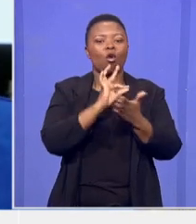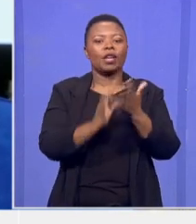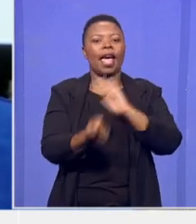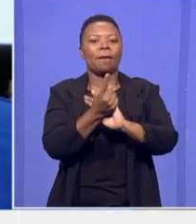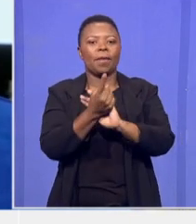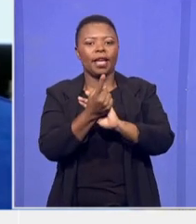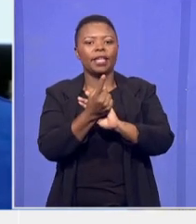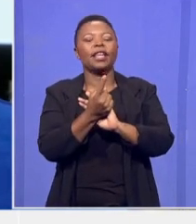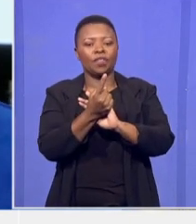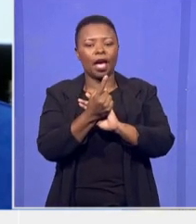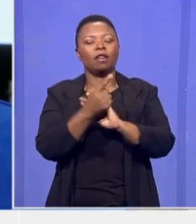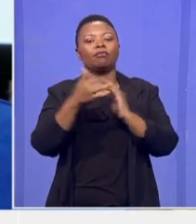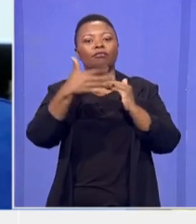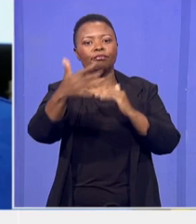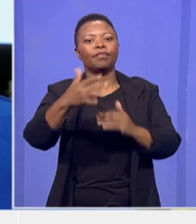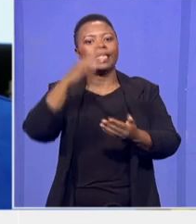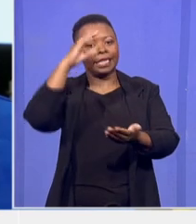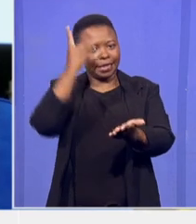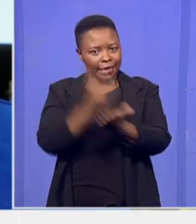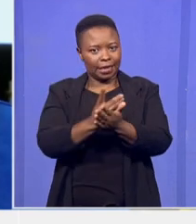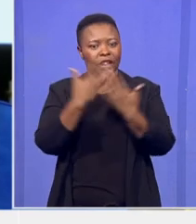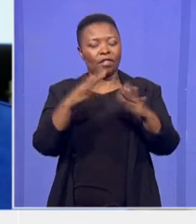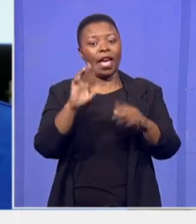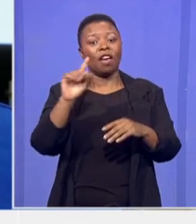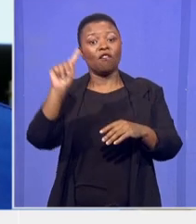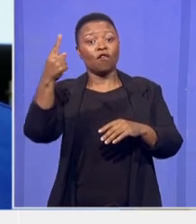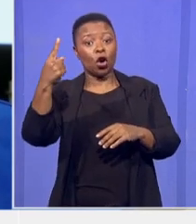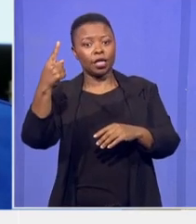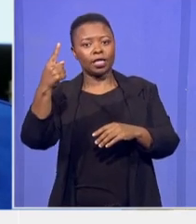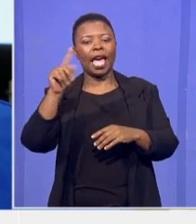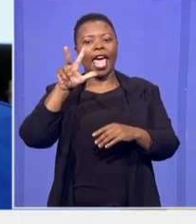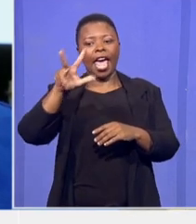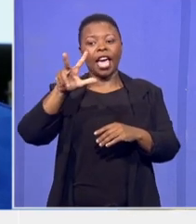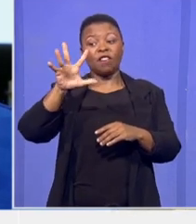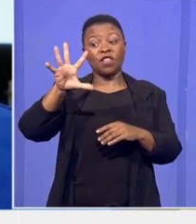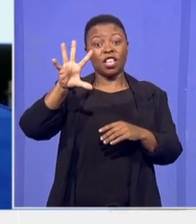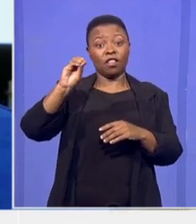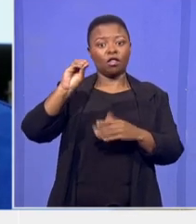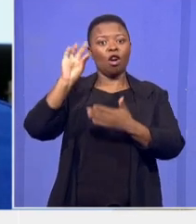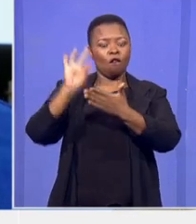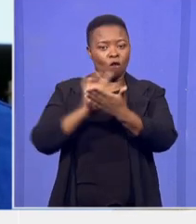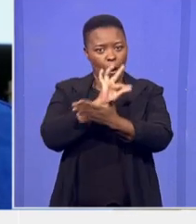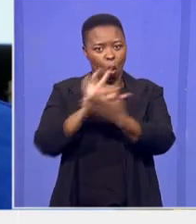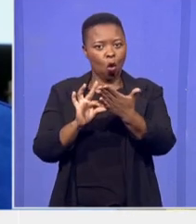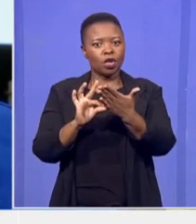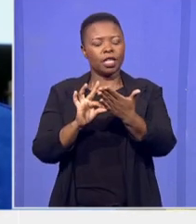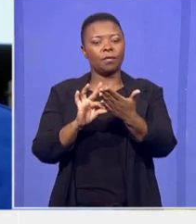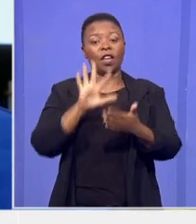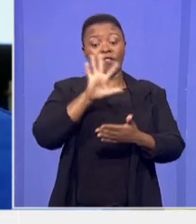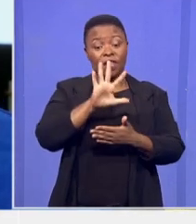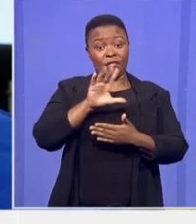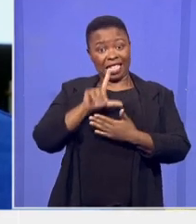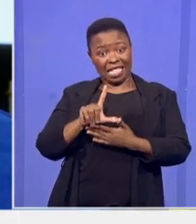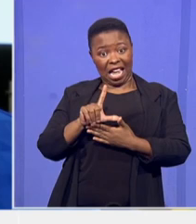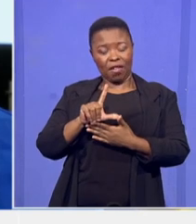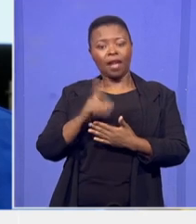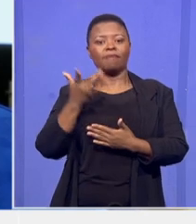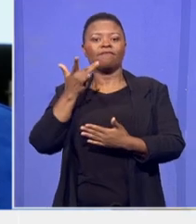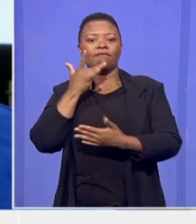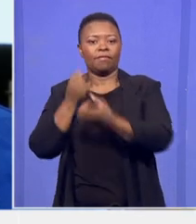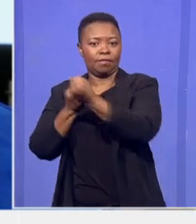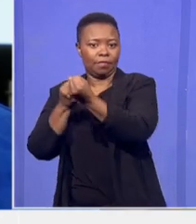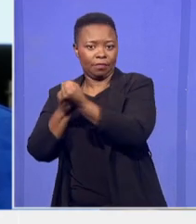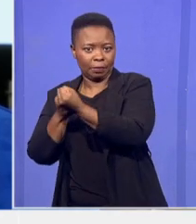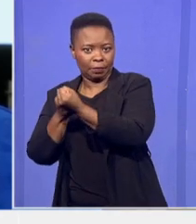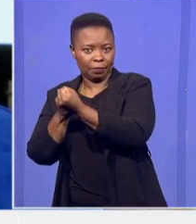it was determined that I think in the first round 850 people voted in, 57 people voted in favor of the